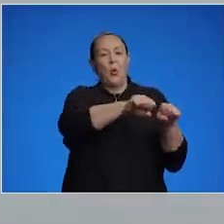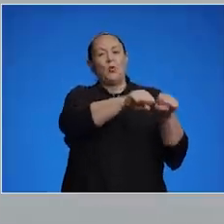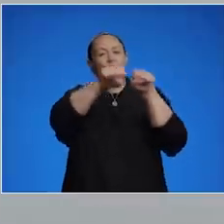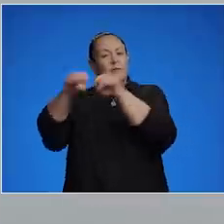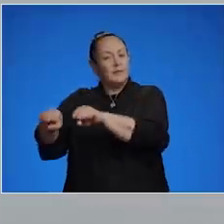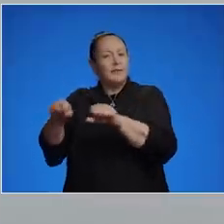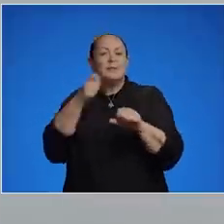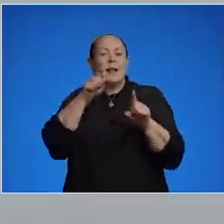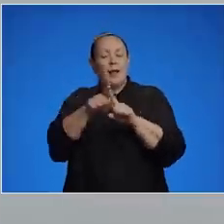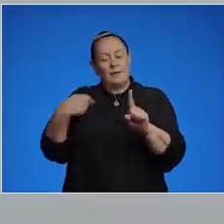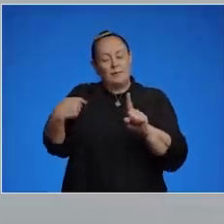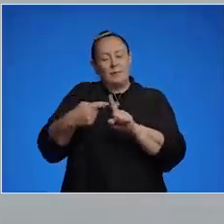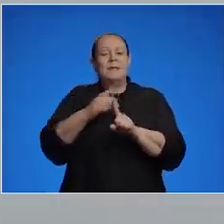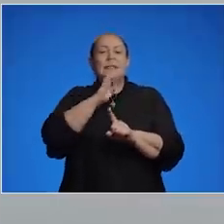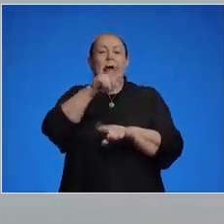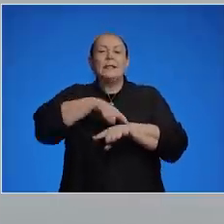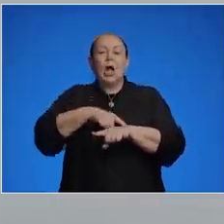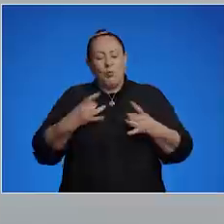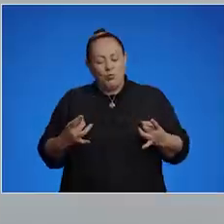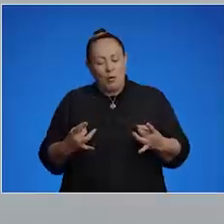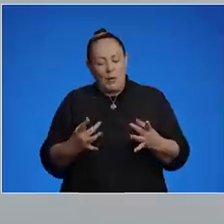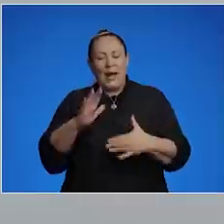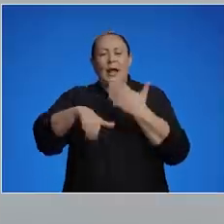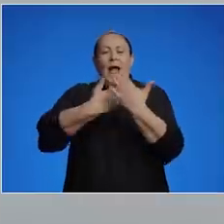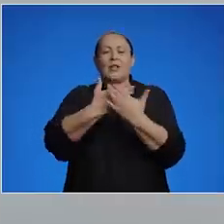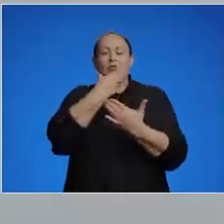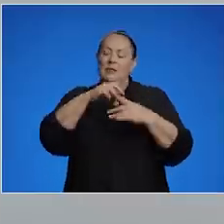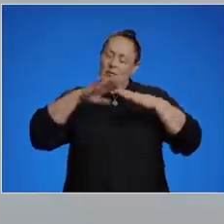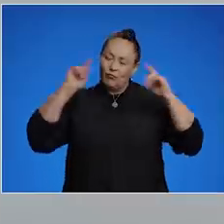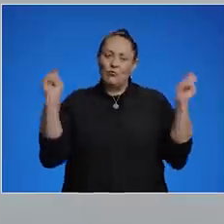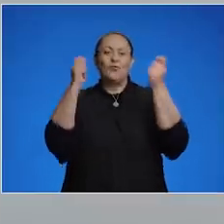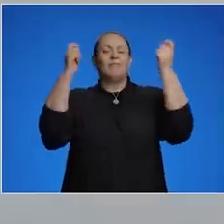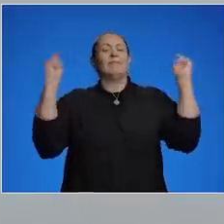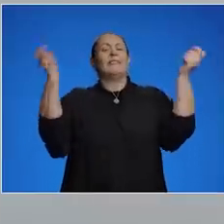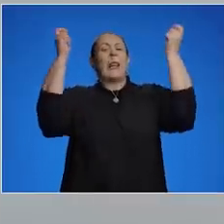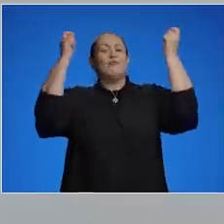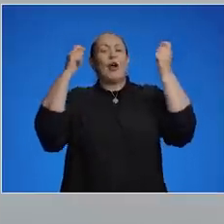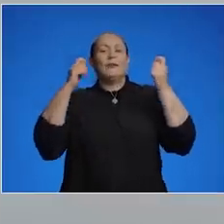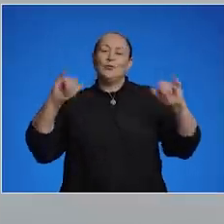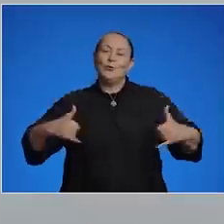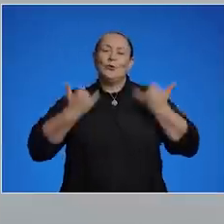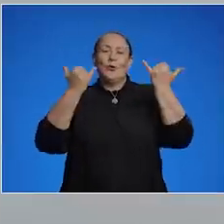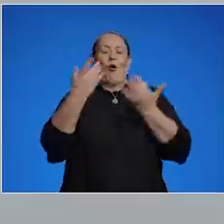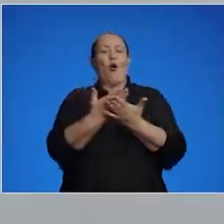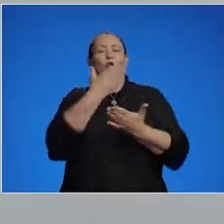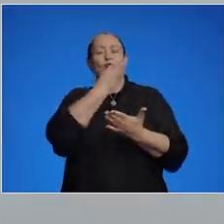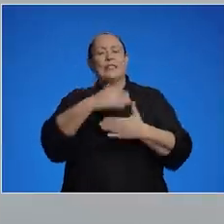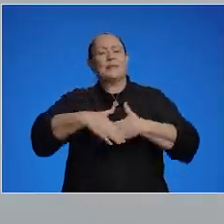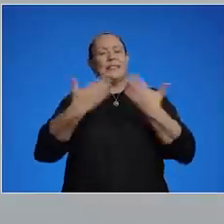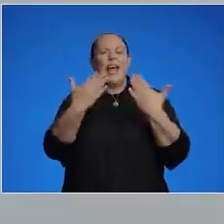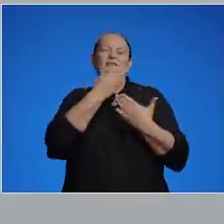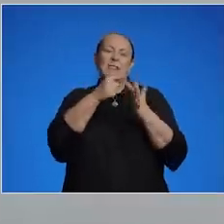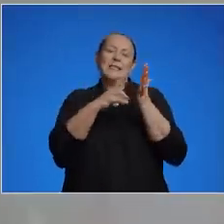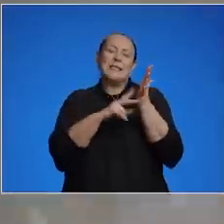it's sort of a sad tone, but to make us more joyful and glorious when we sing it on Christmas Day and